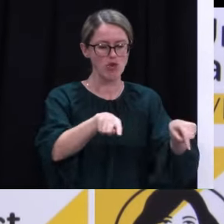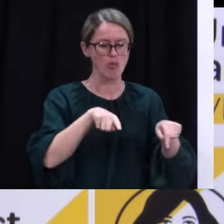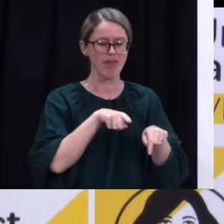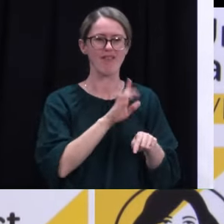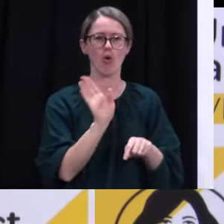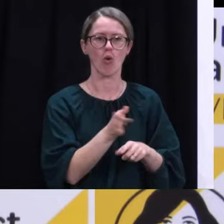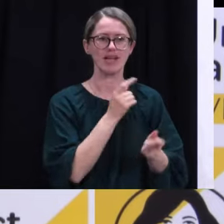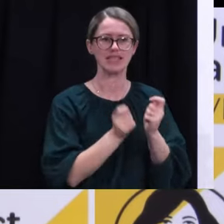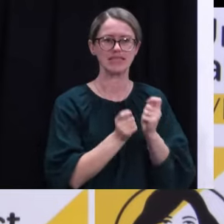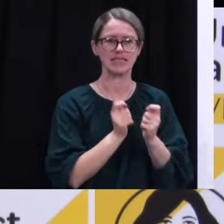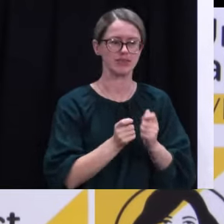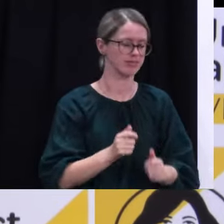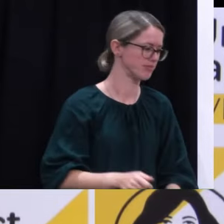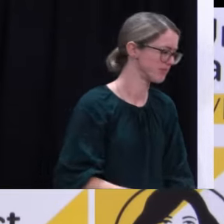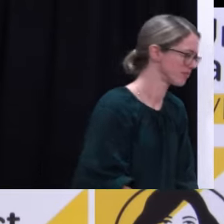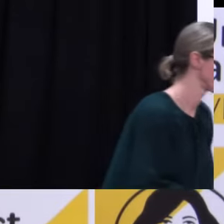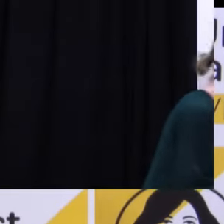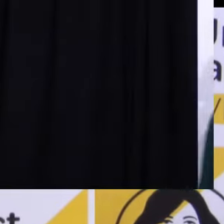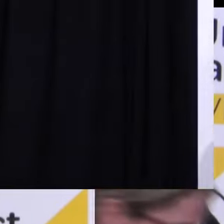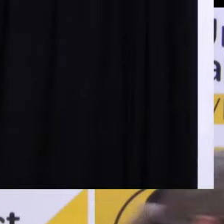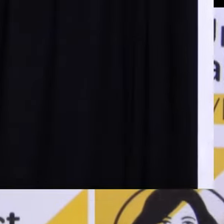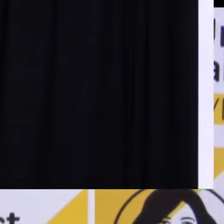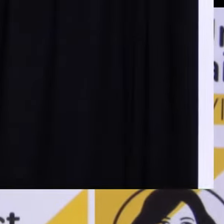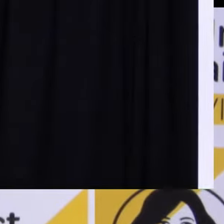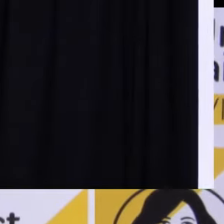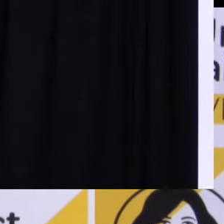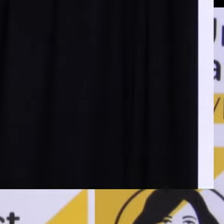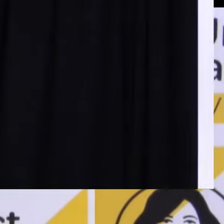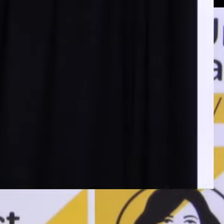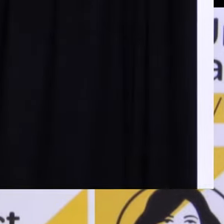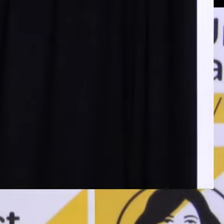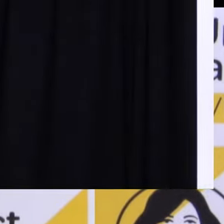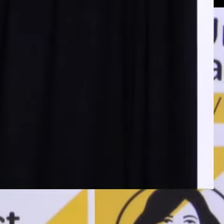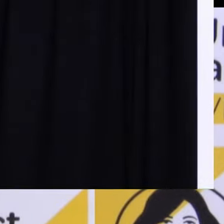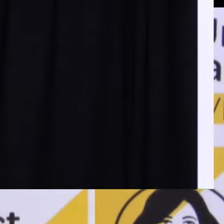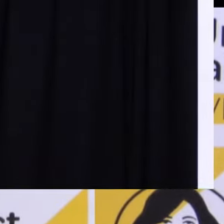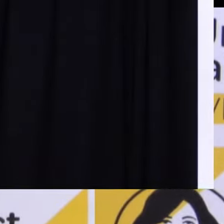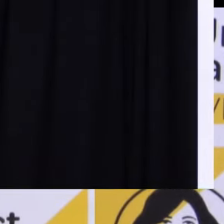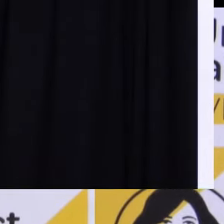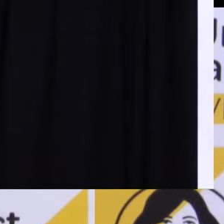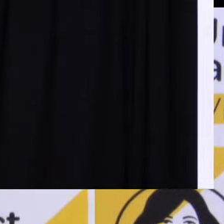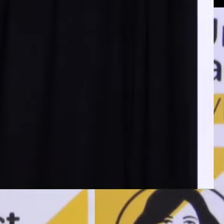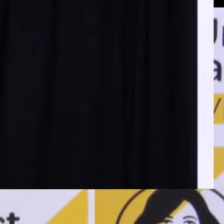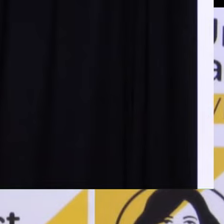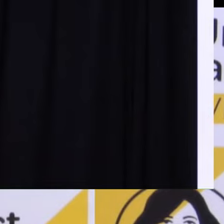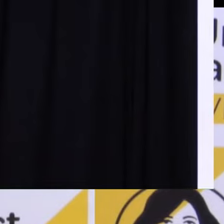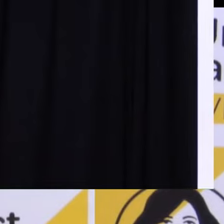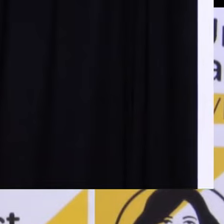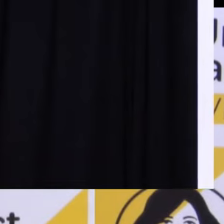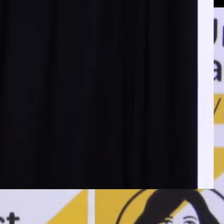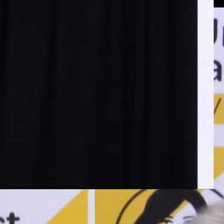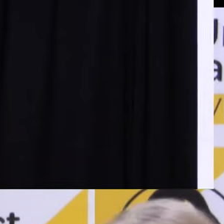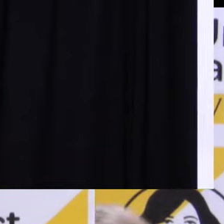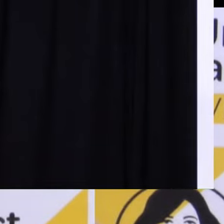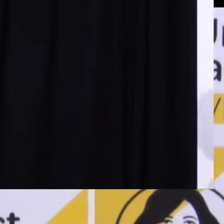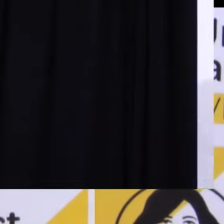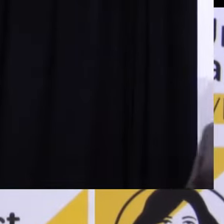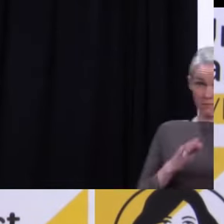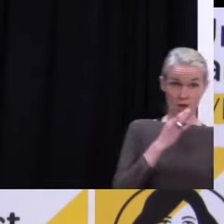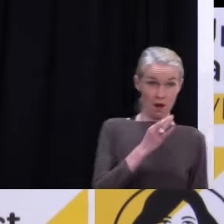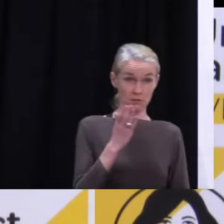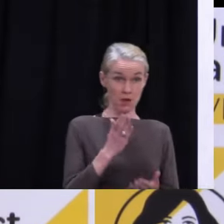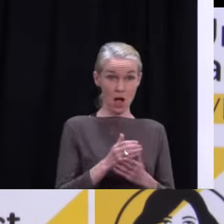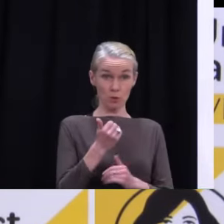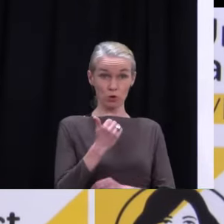Very good infection control. No one was wearing any PPE. People were wearing appropriate PPE